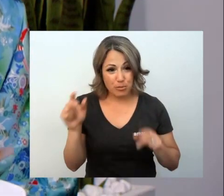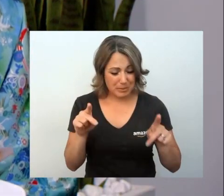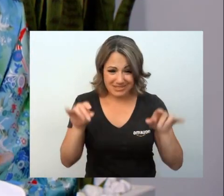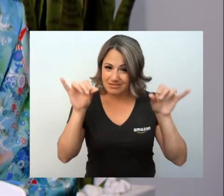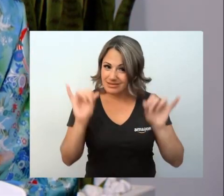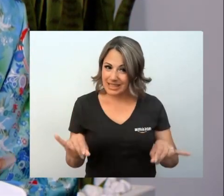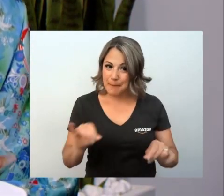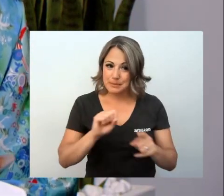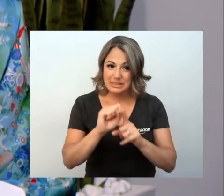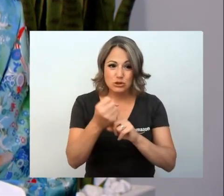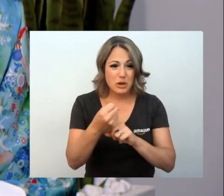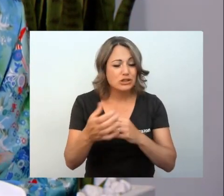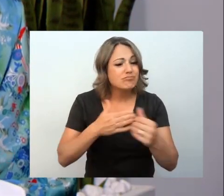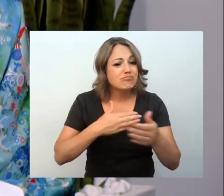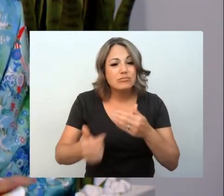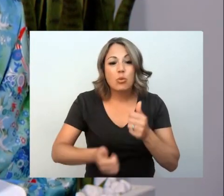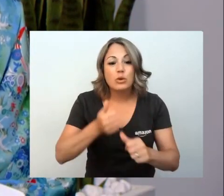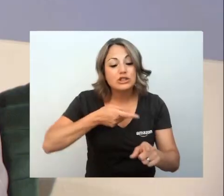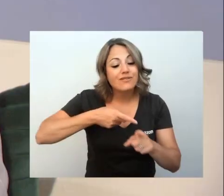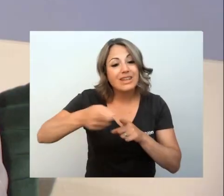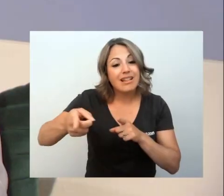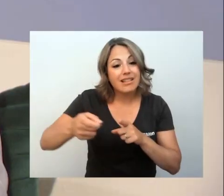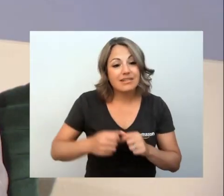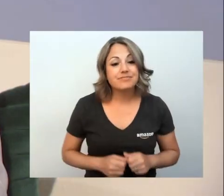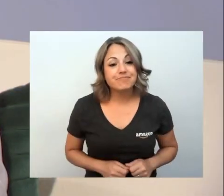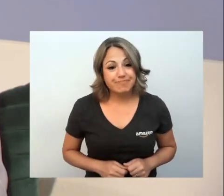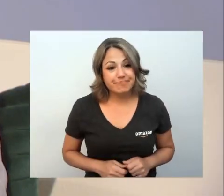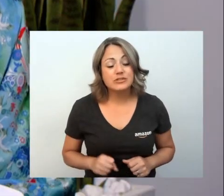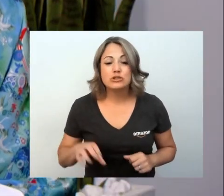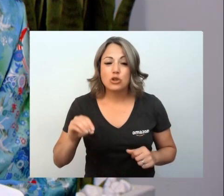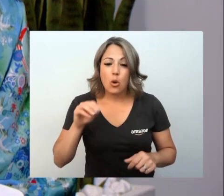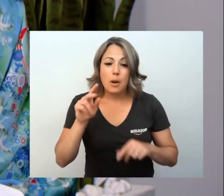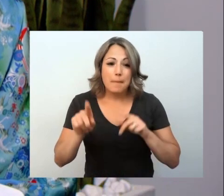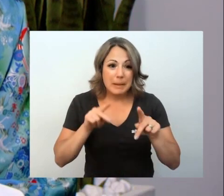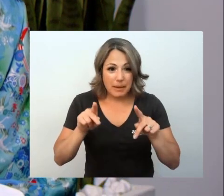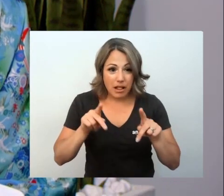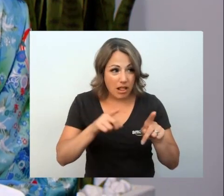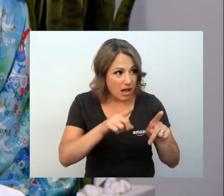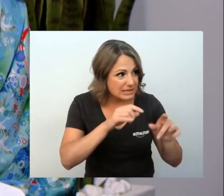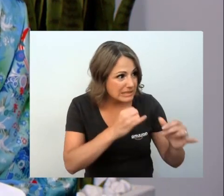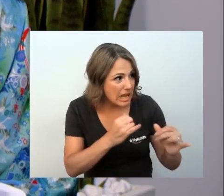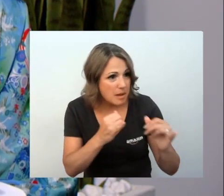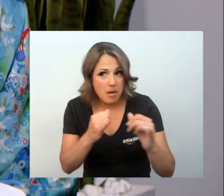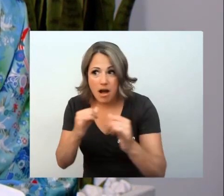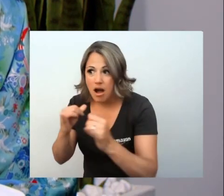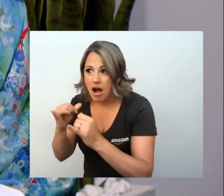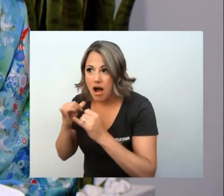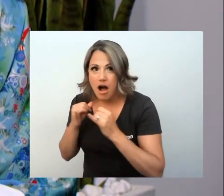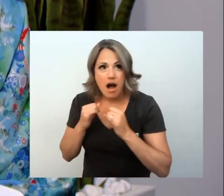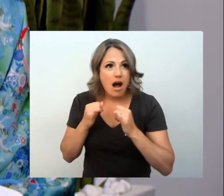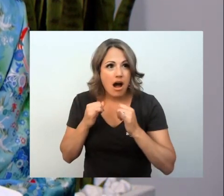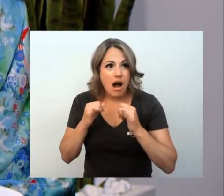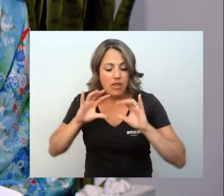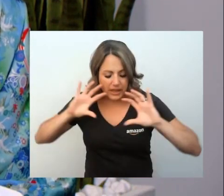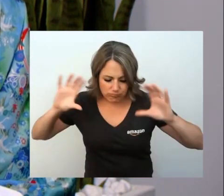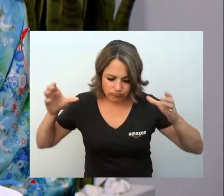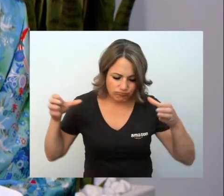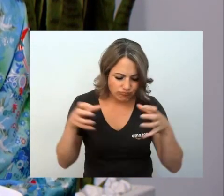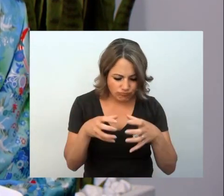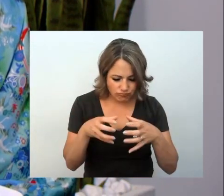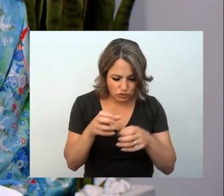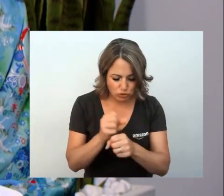no matter what field they work in. And so people band together and they come together to create change.